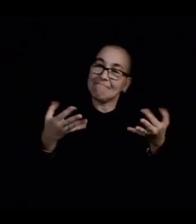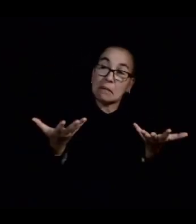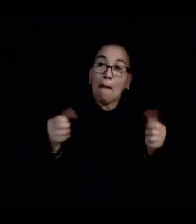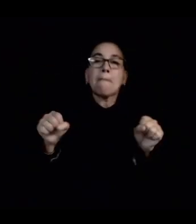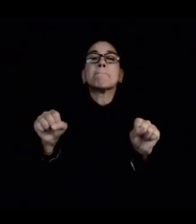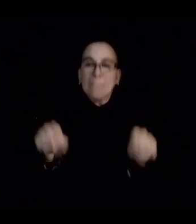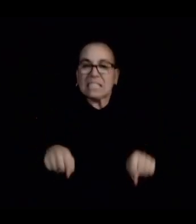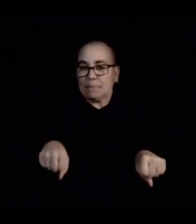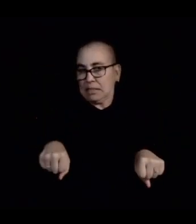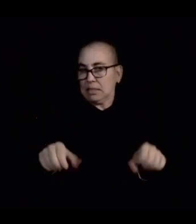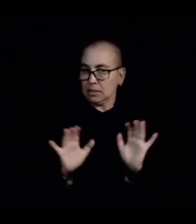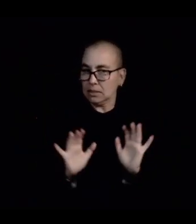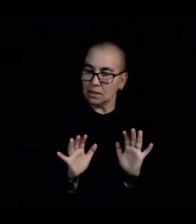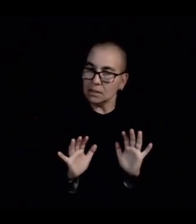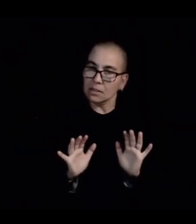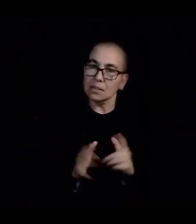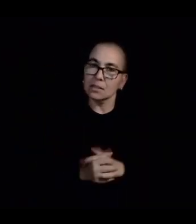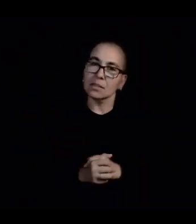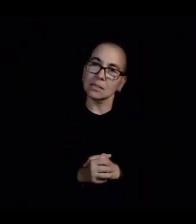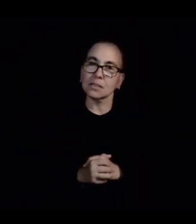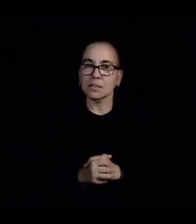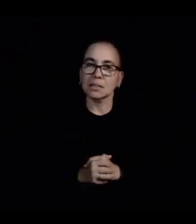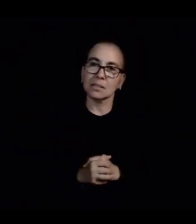not possible, but I also think